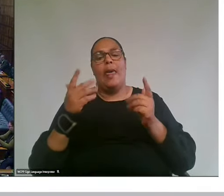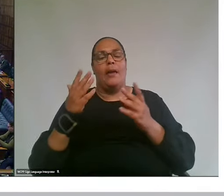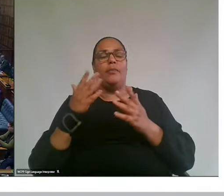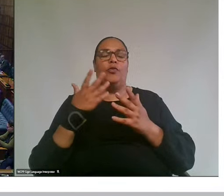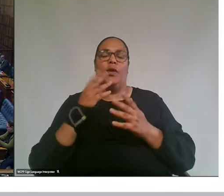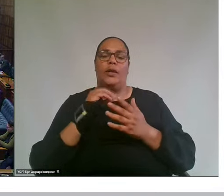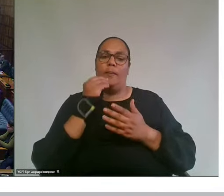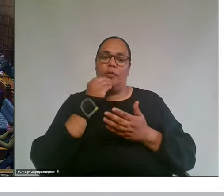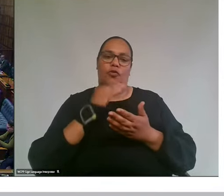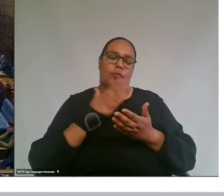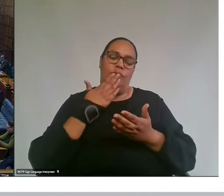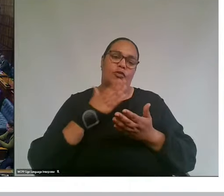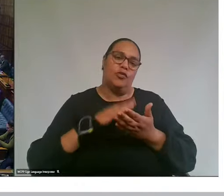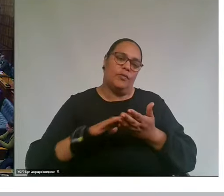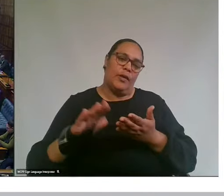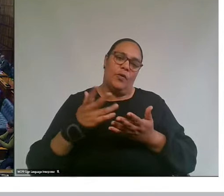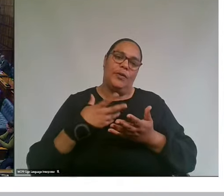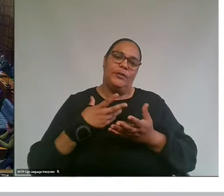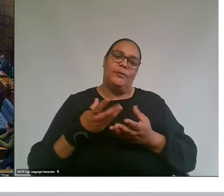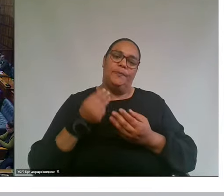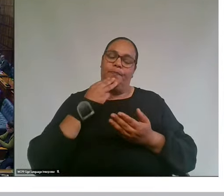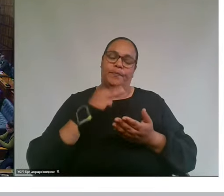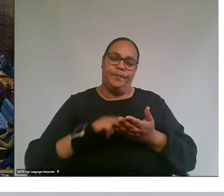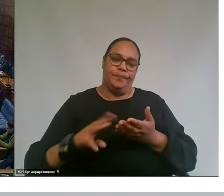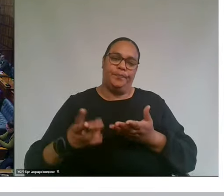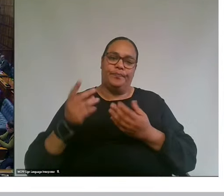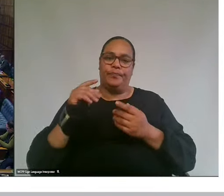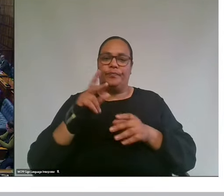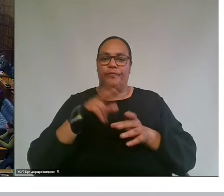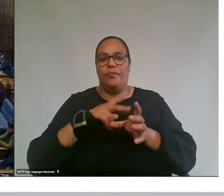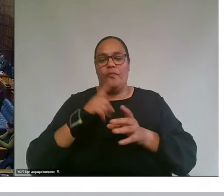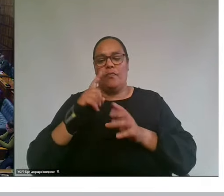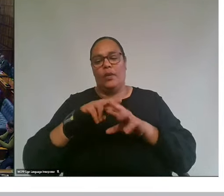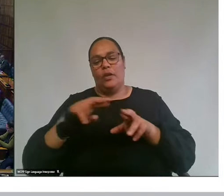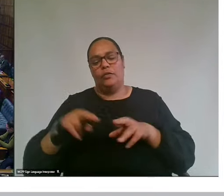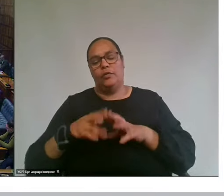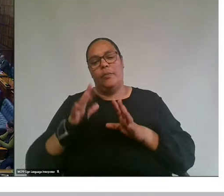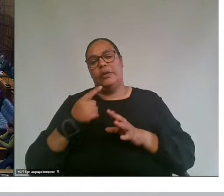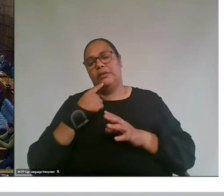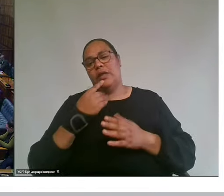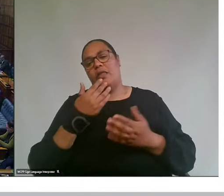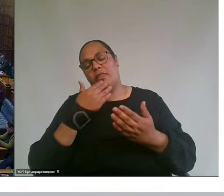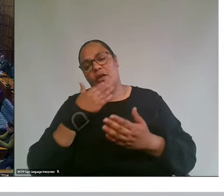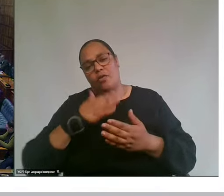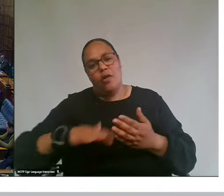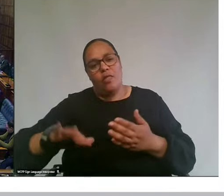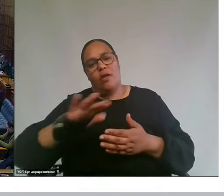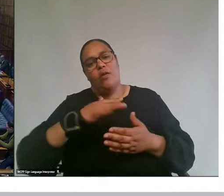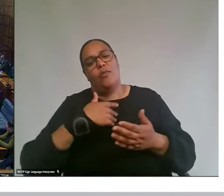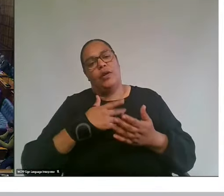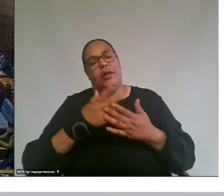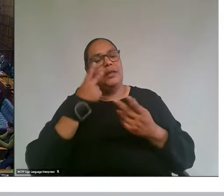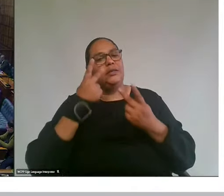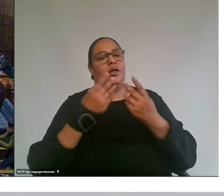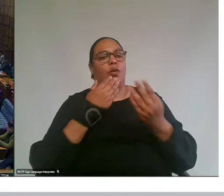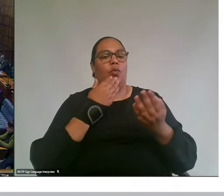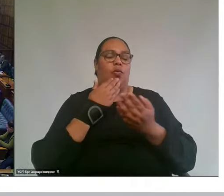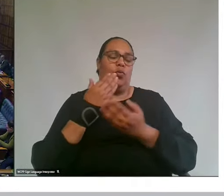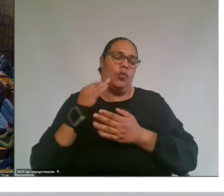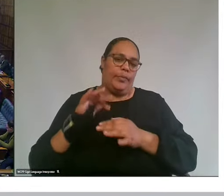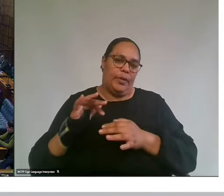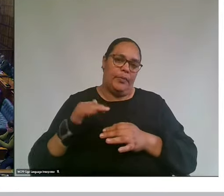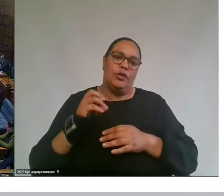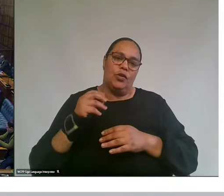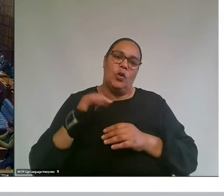the the booster fund participants in in one room and just basically saying thank you to them so we can actually see who these people are so so we